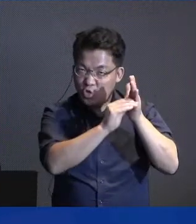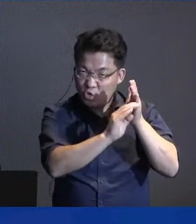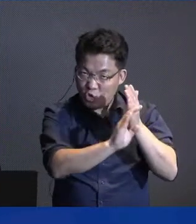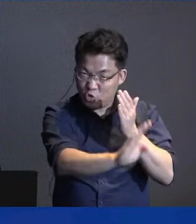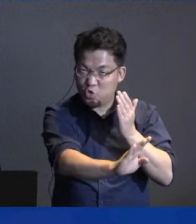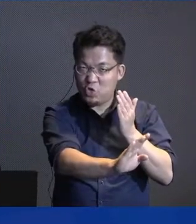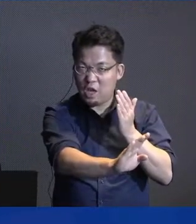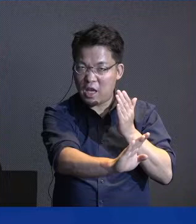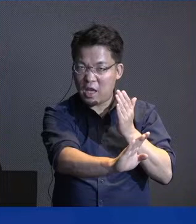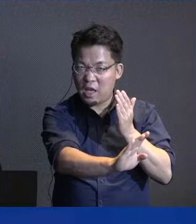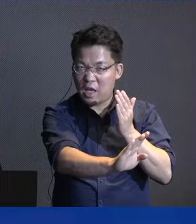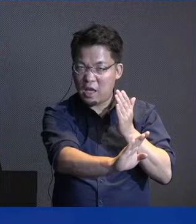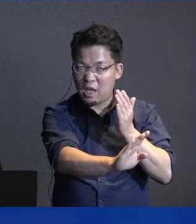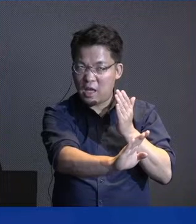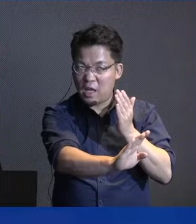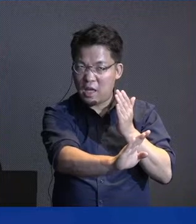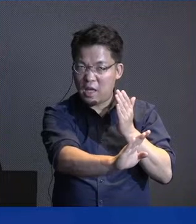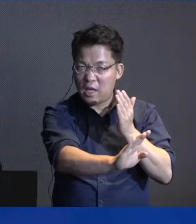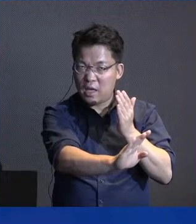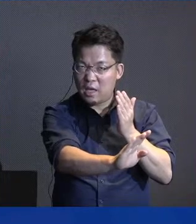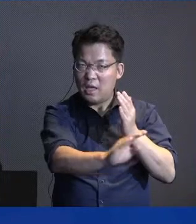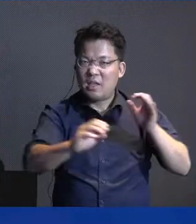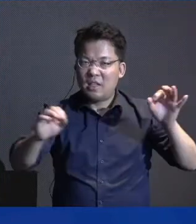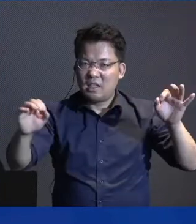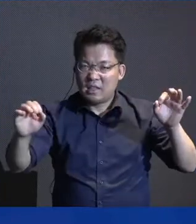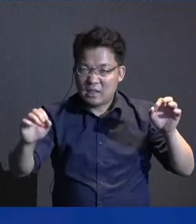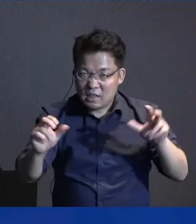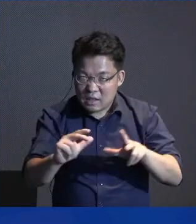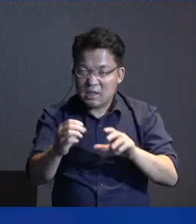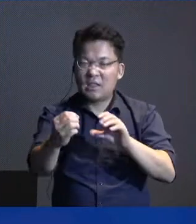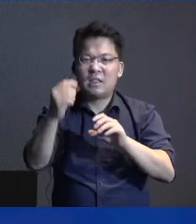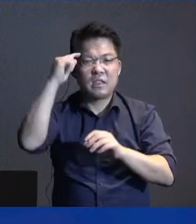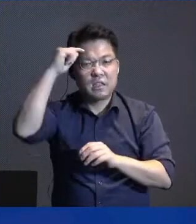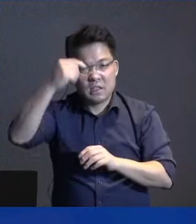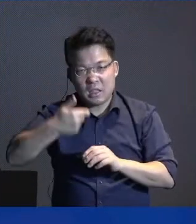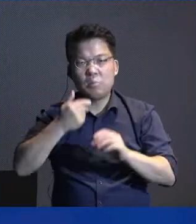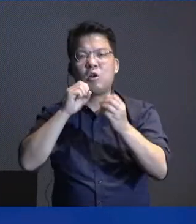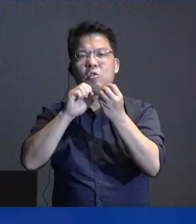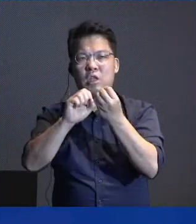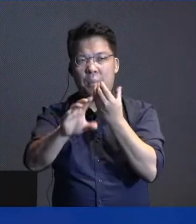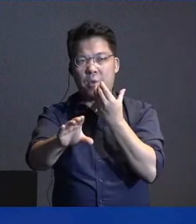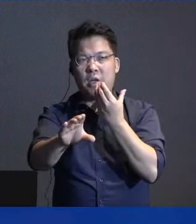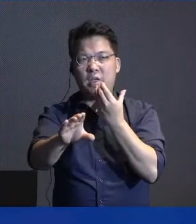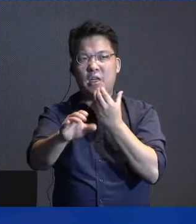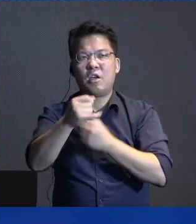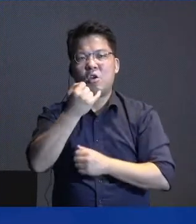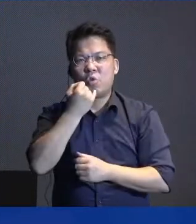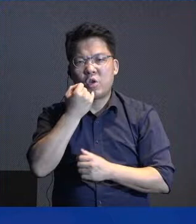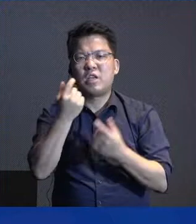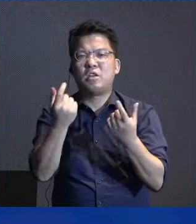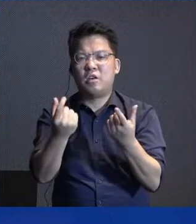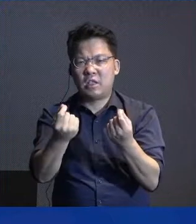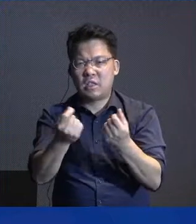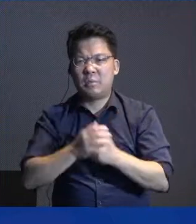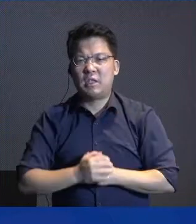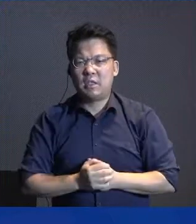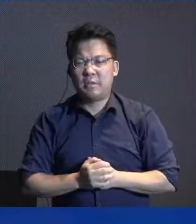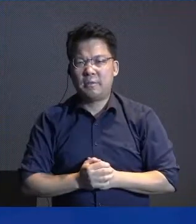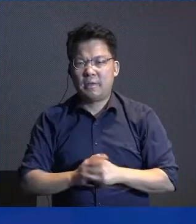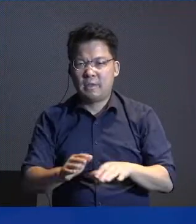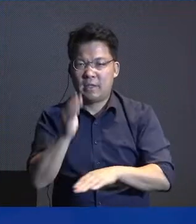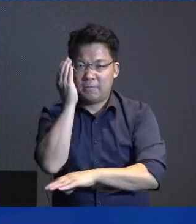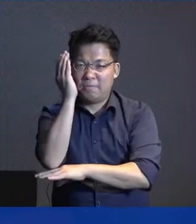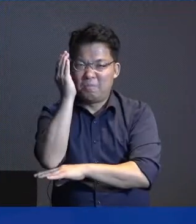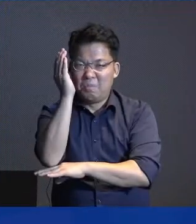to answer them. So to move ahead with the presentation, this is